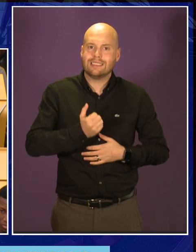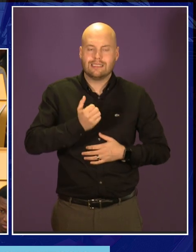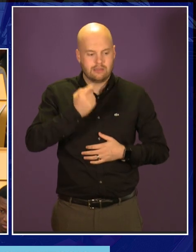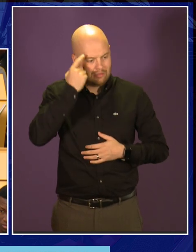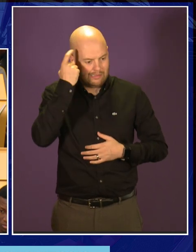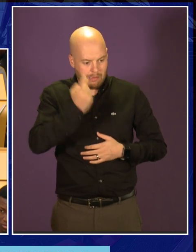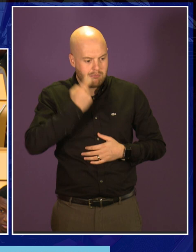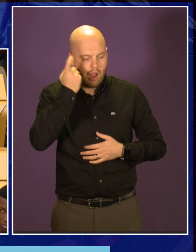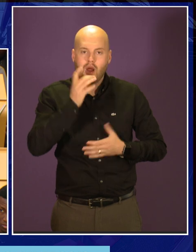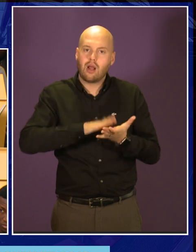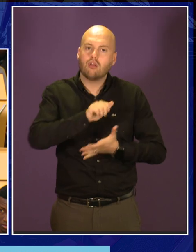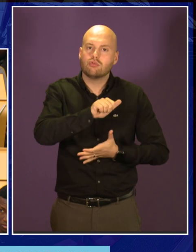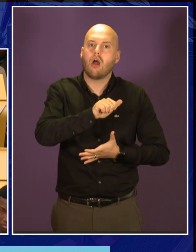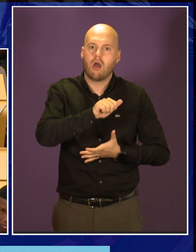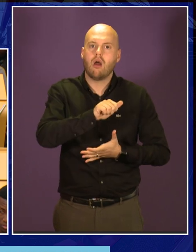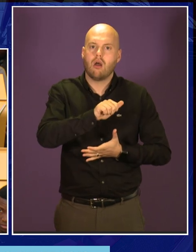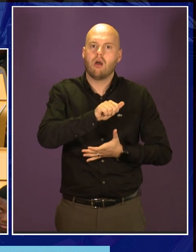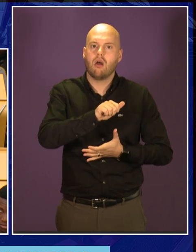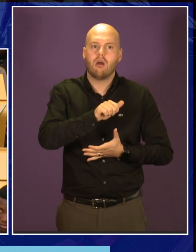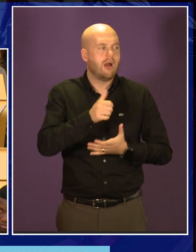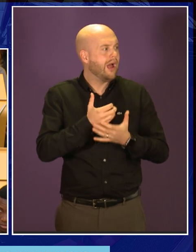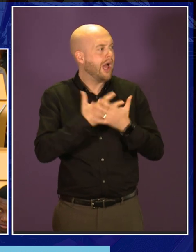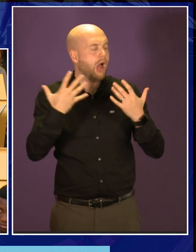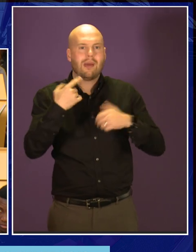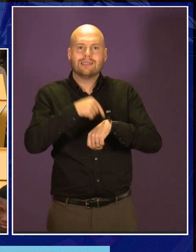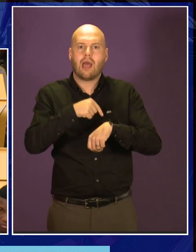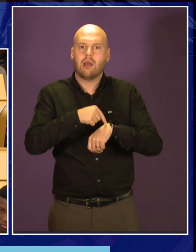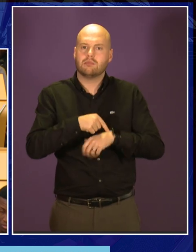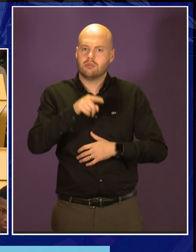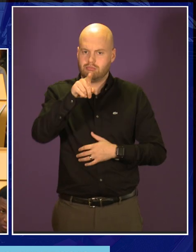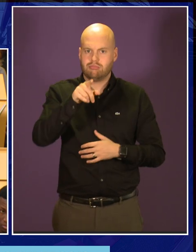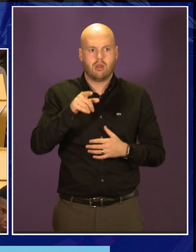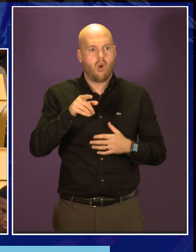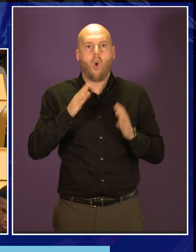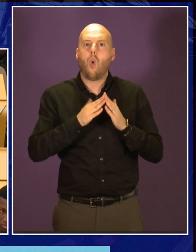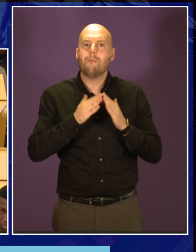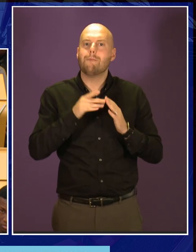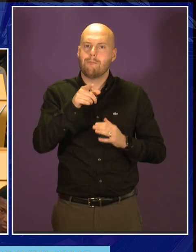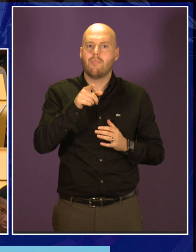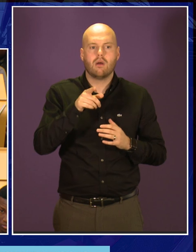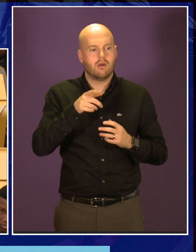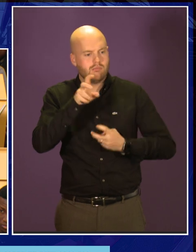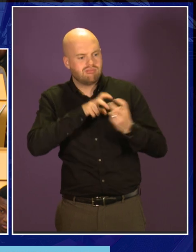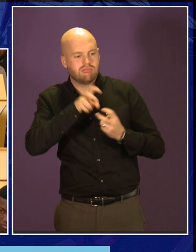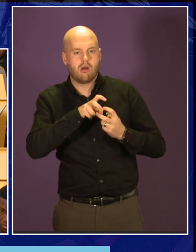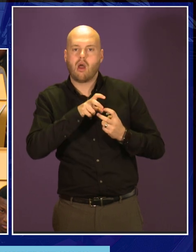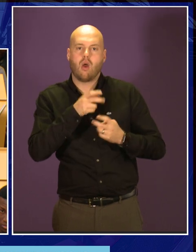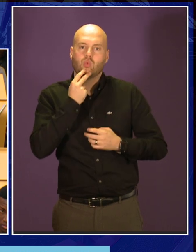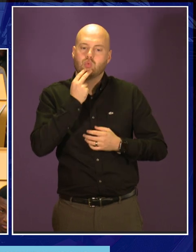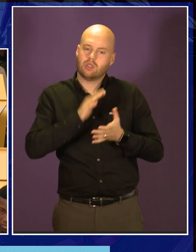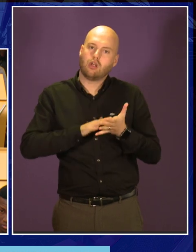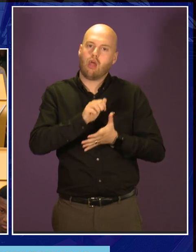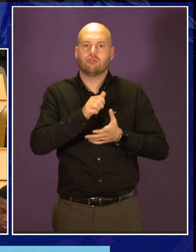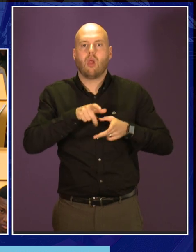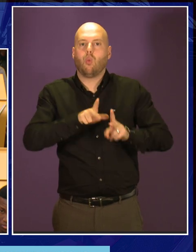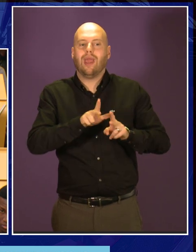a judicial tool. How many times have we resolved at home using our cultural values and norms to resolve crisis without going